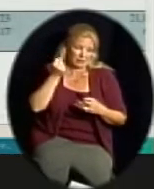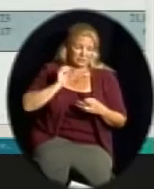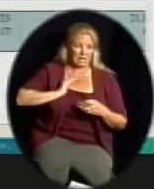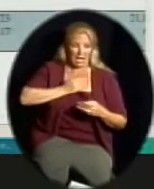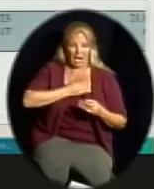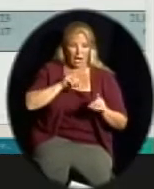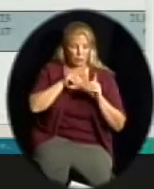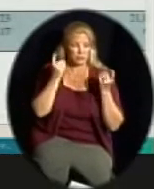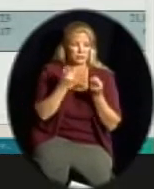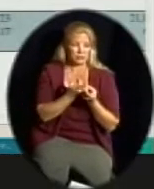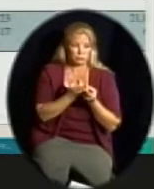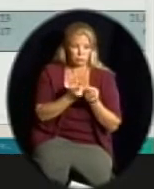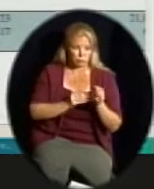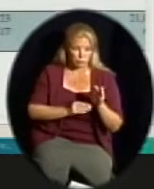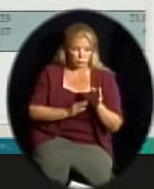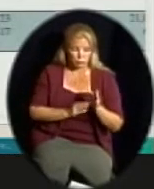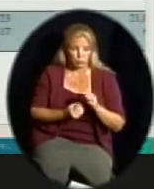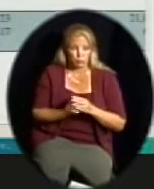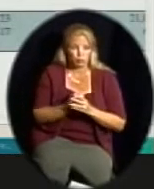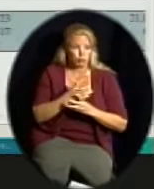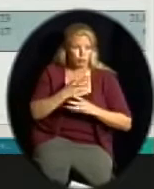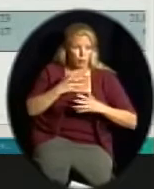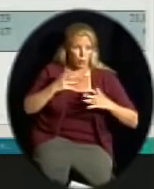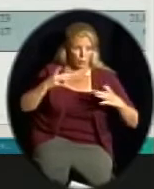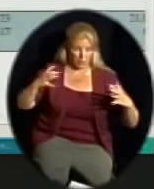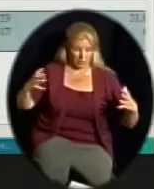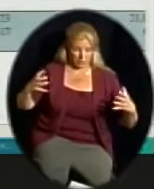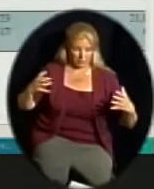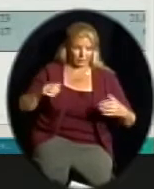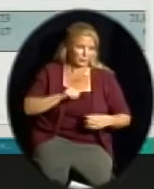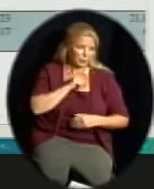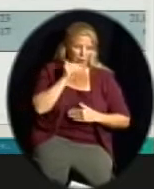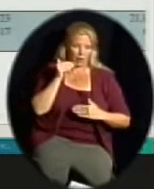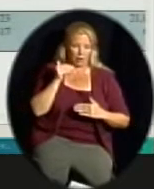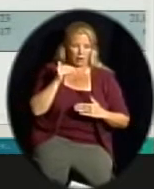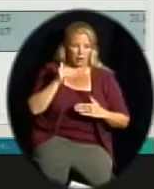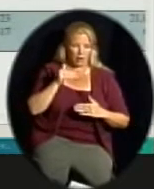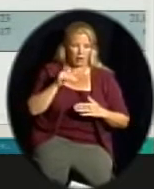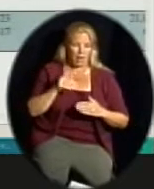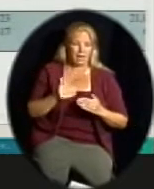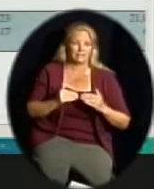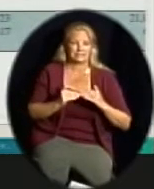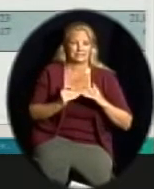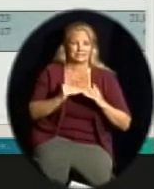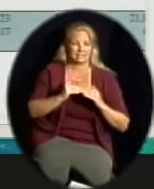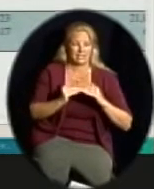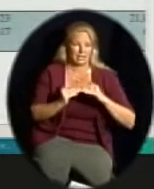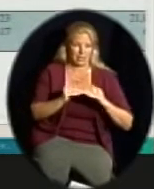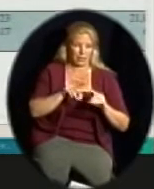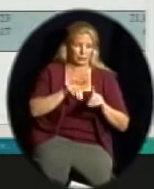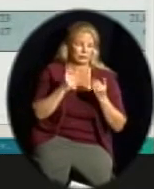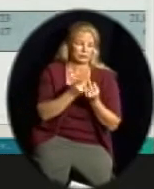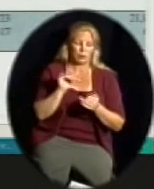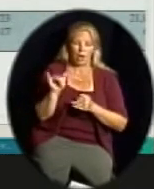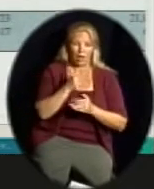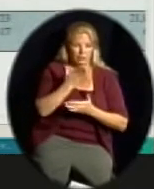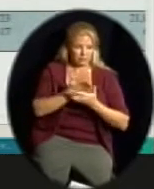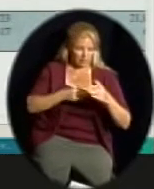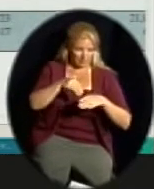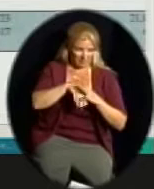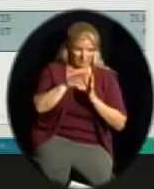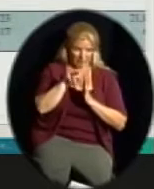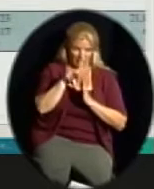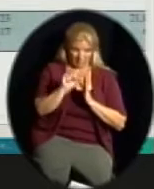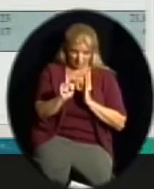across the state of Kansas. And so not only did we have to meet ongoing needs of CPI increases with utilities and everything else,